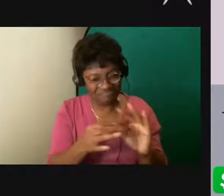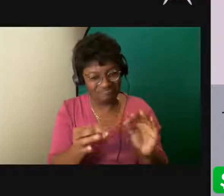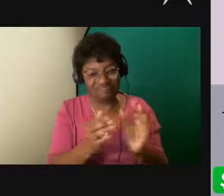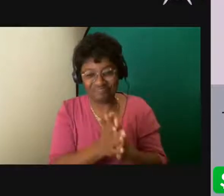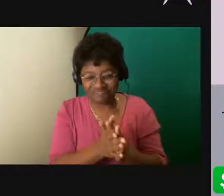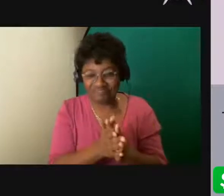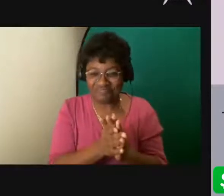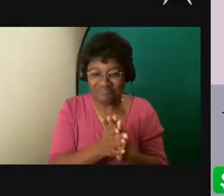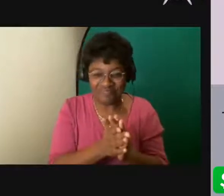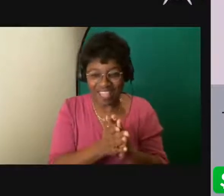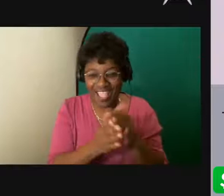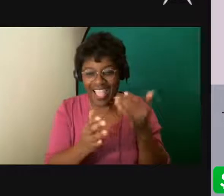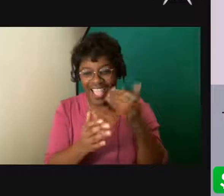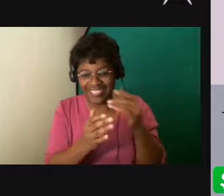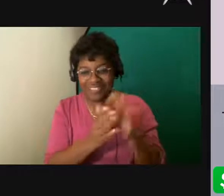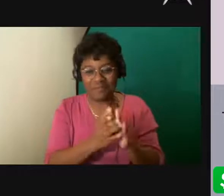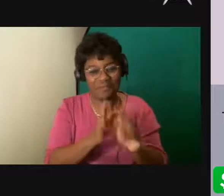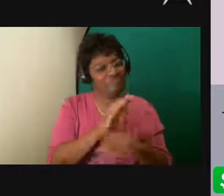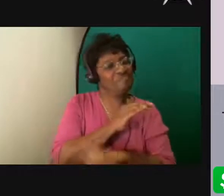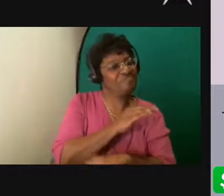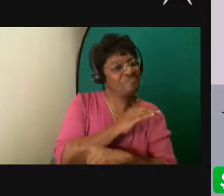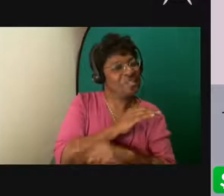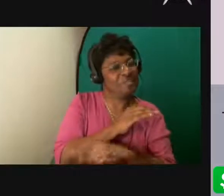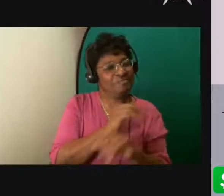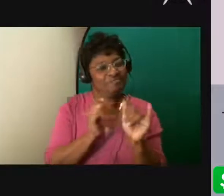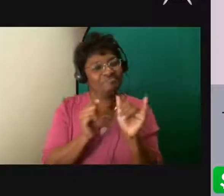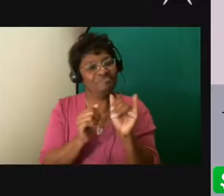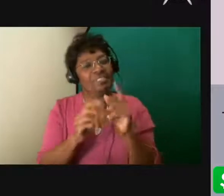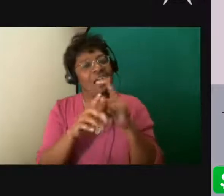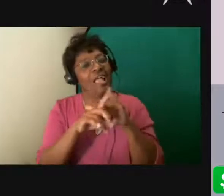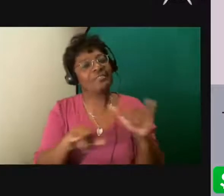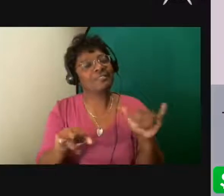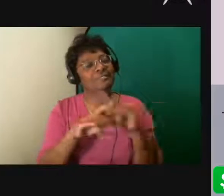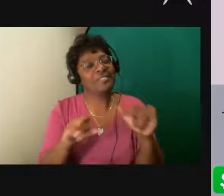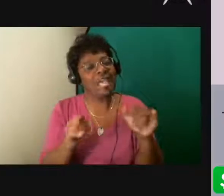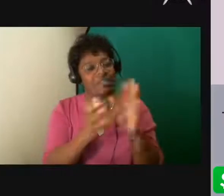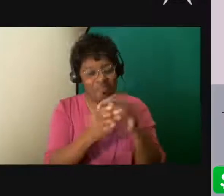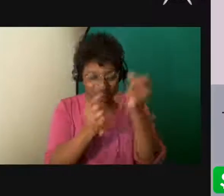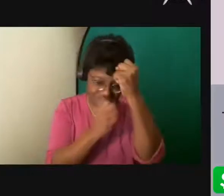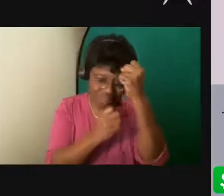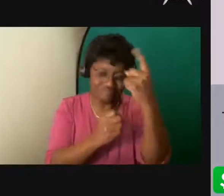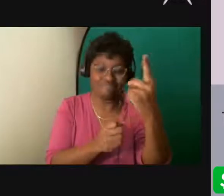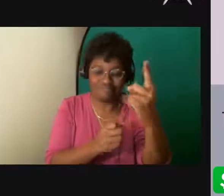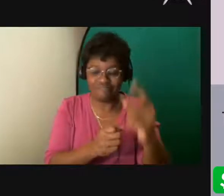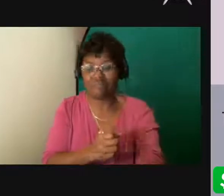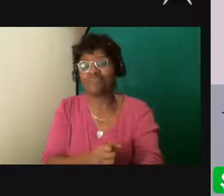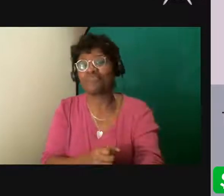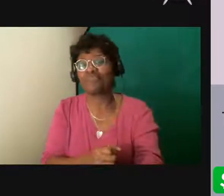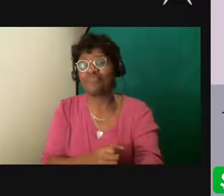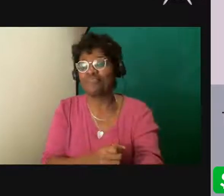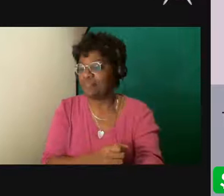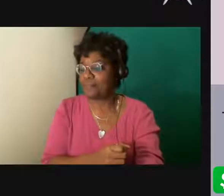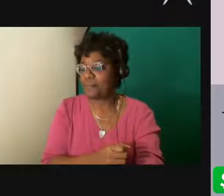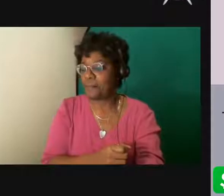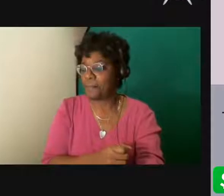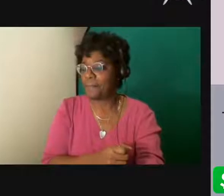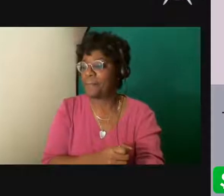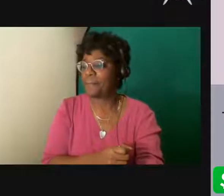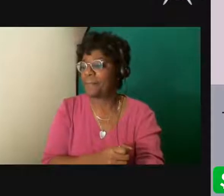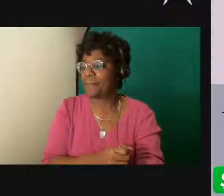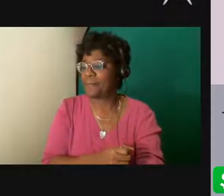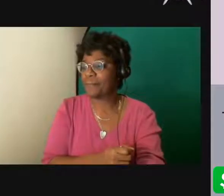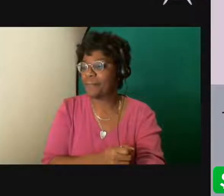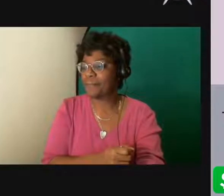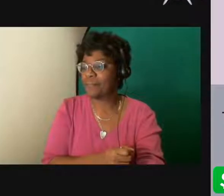and chastising me at the same time that I didn't do what I needed to do. I got you. I got you. I got you. Listen, before I preach and before I give the